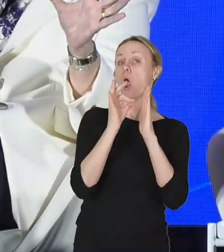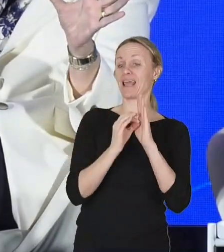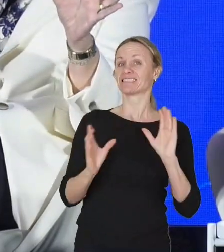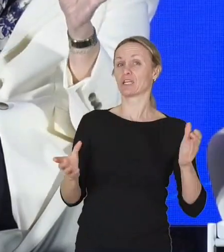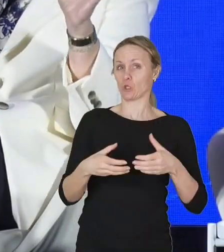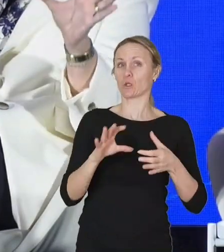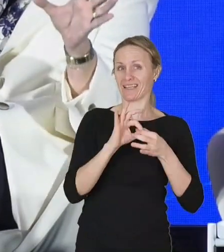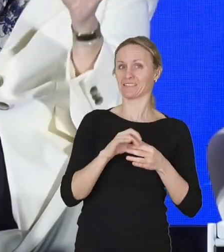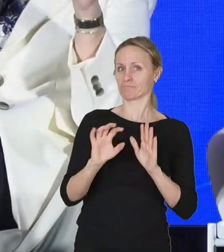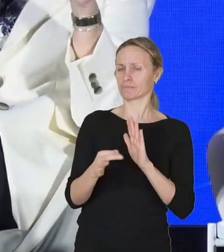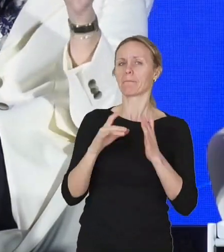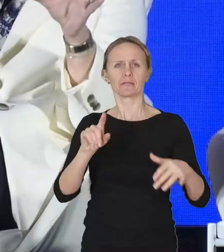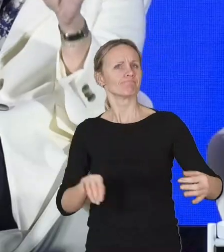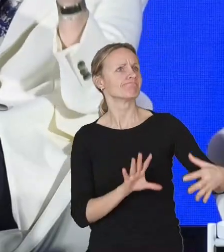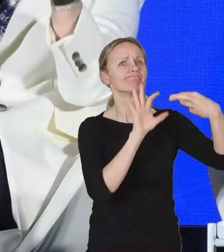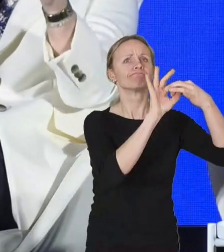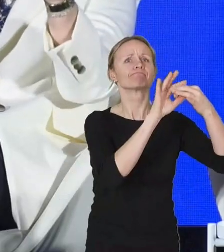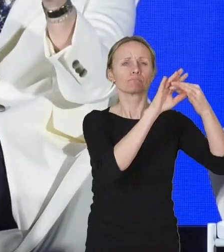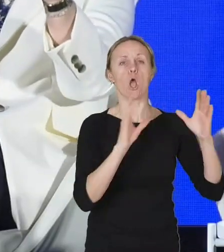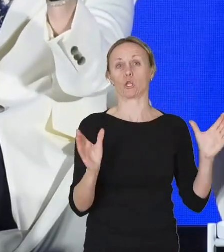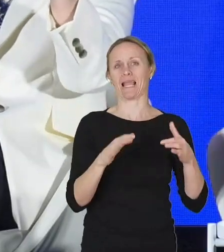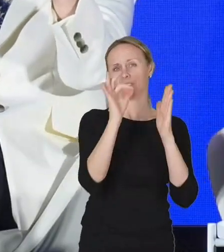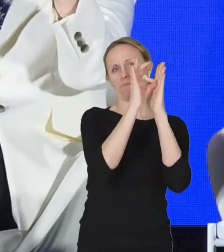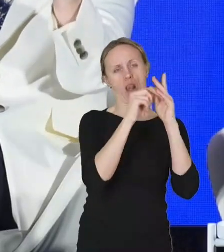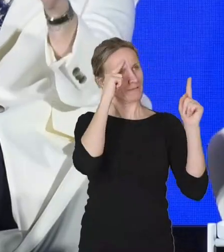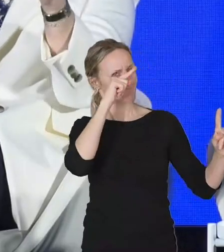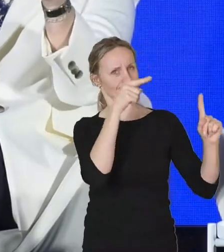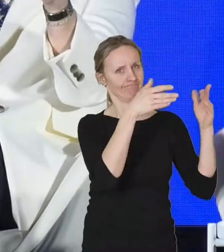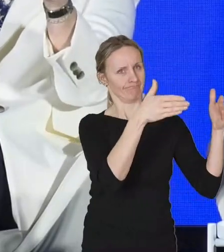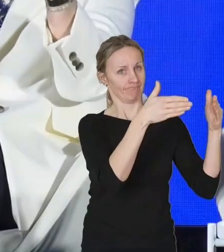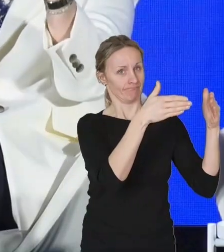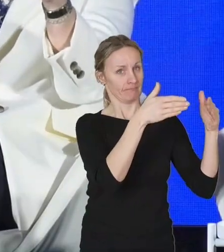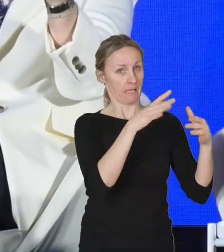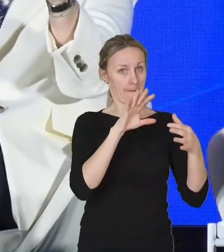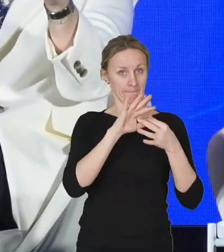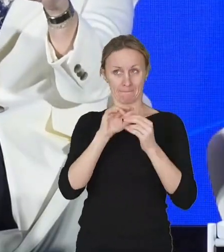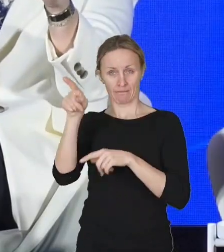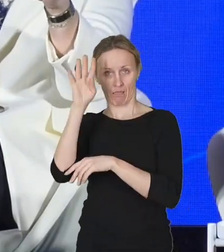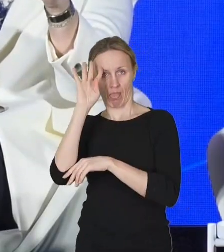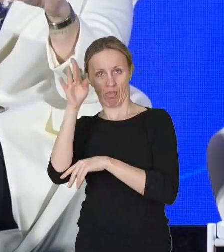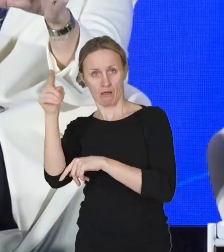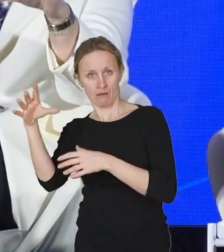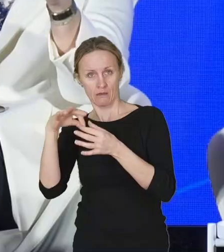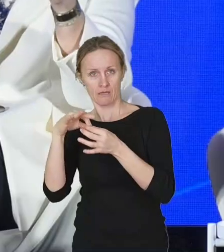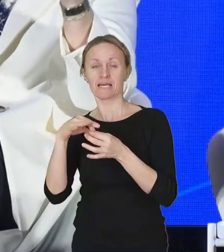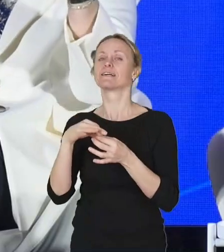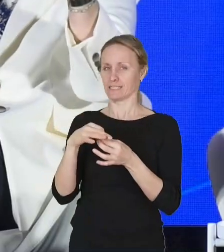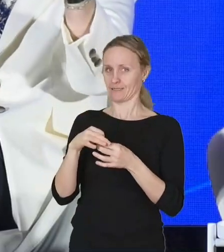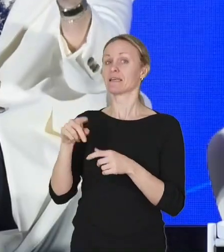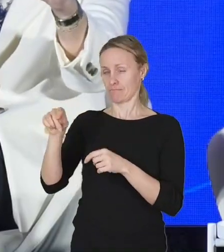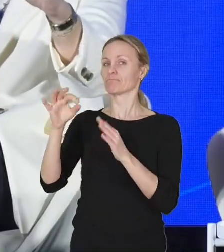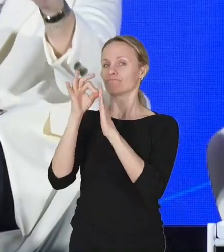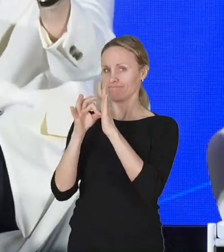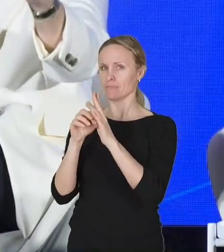innovation policies, of course, you have to think of all those research and innovation players that you have within the regions, and they are